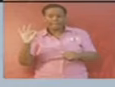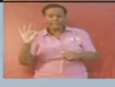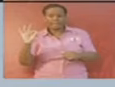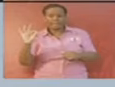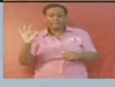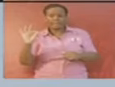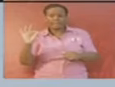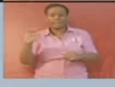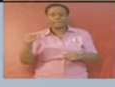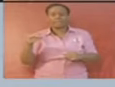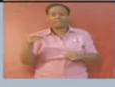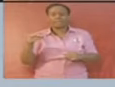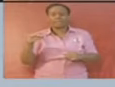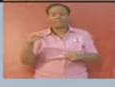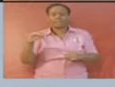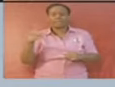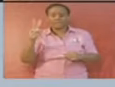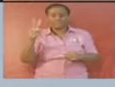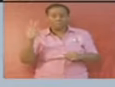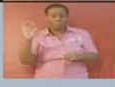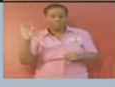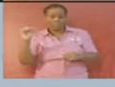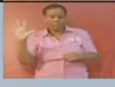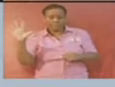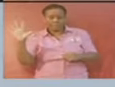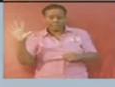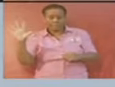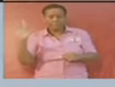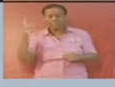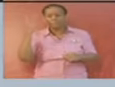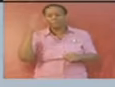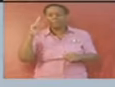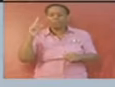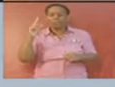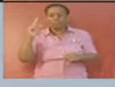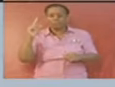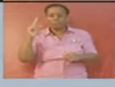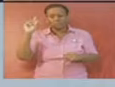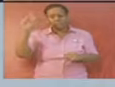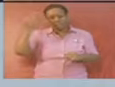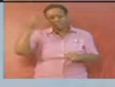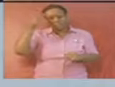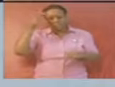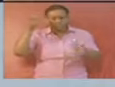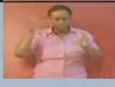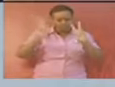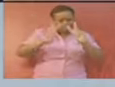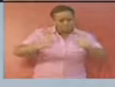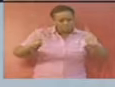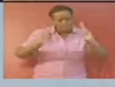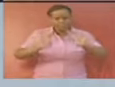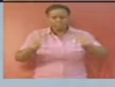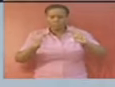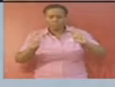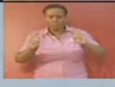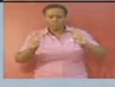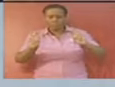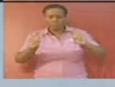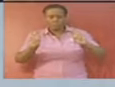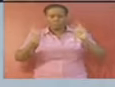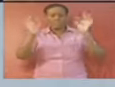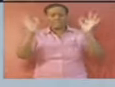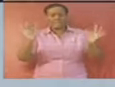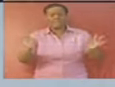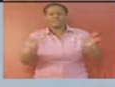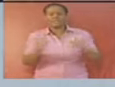In terms of our hospital, we are happy to see in Coover Hospital and Multi-Training Facility, there are only 23 persons at